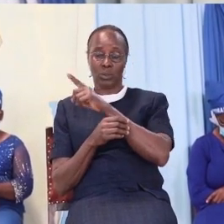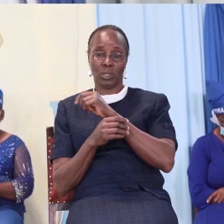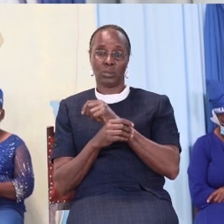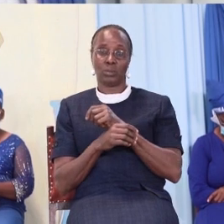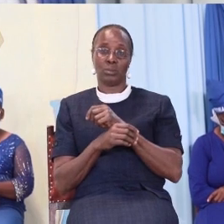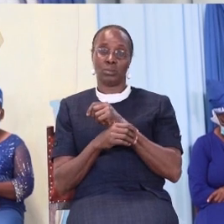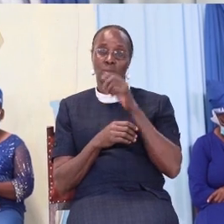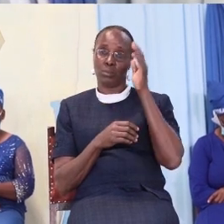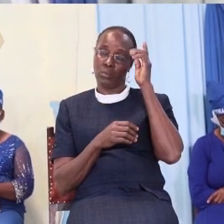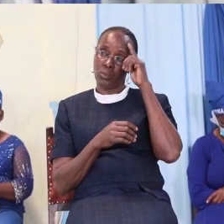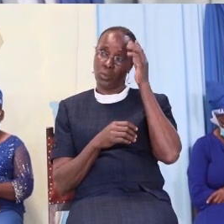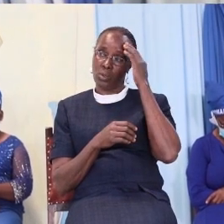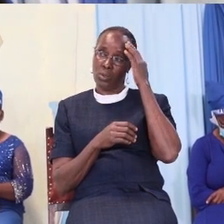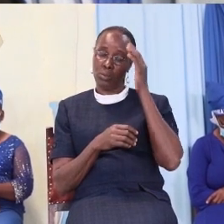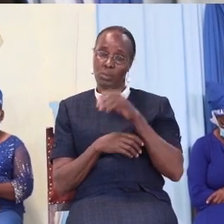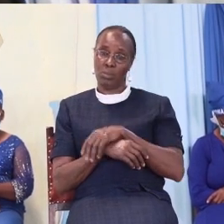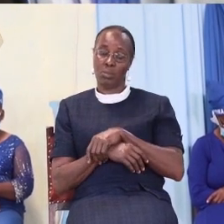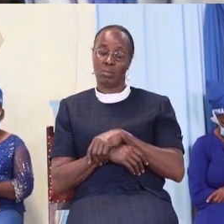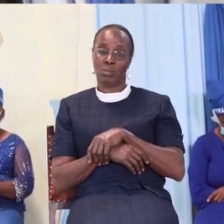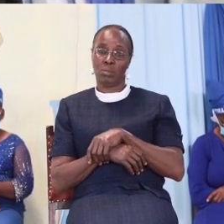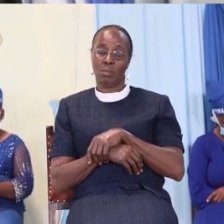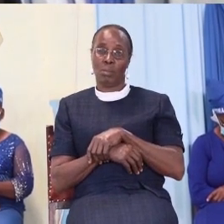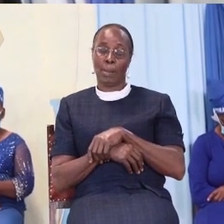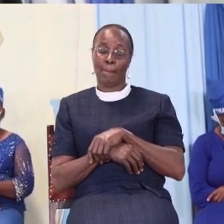may continually feeding unto us